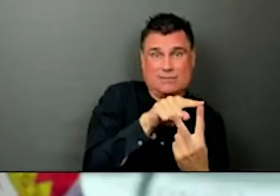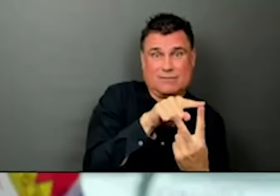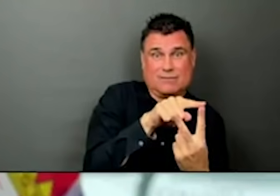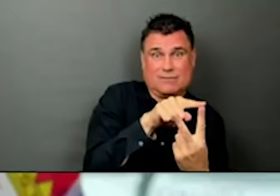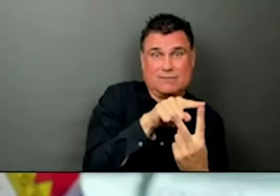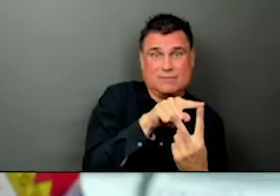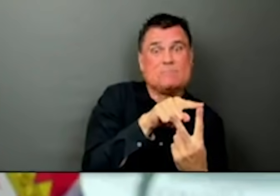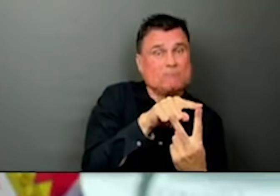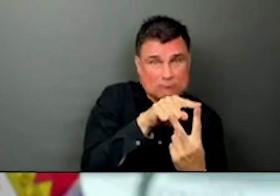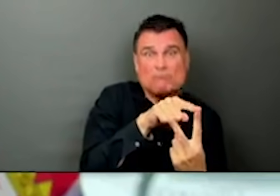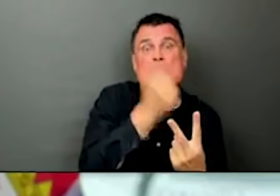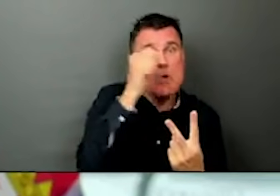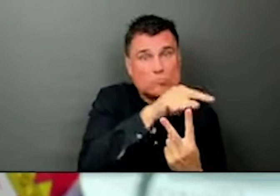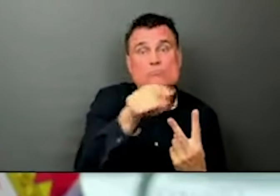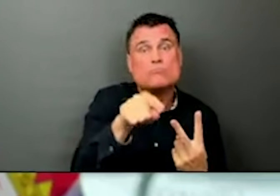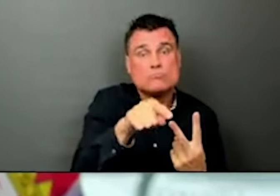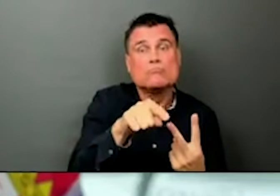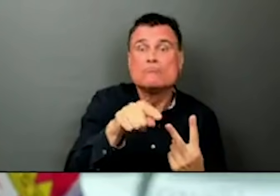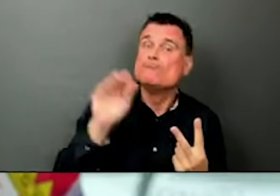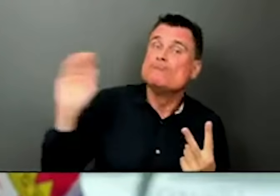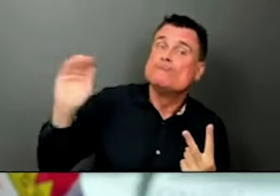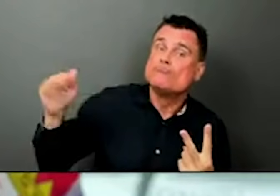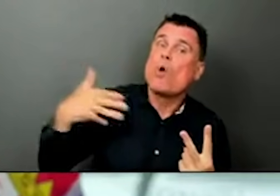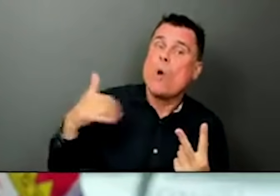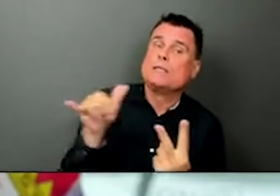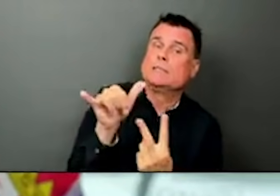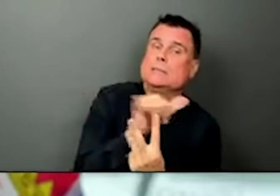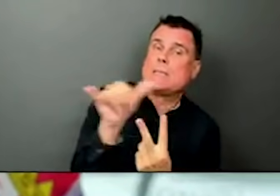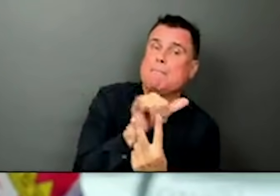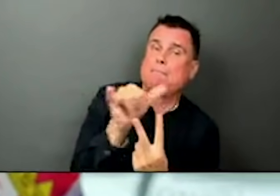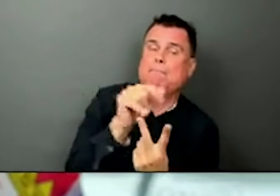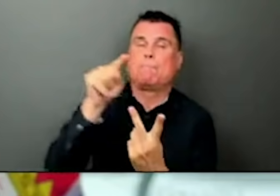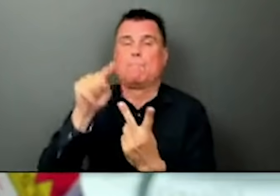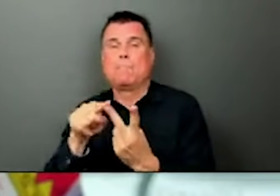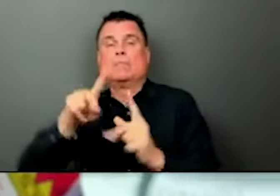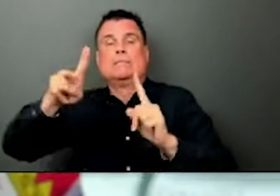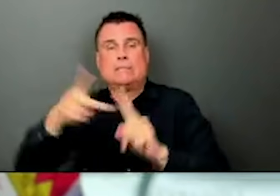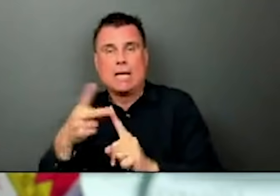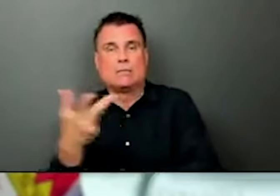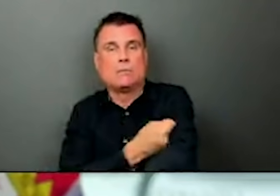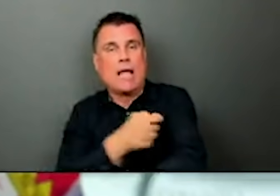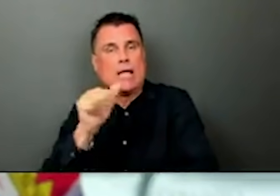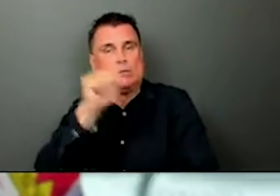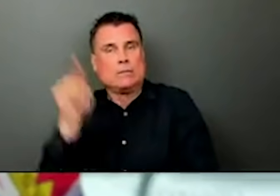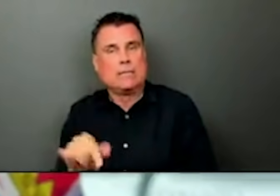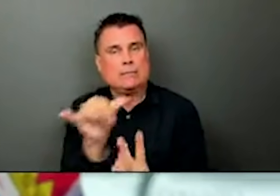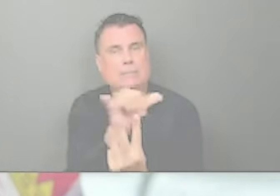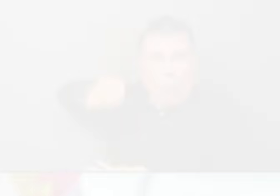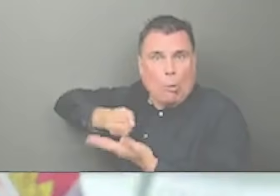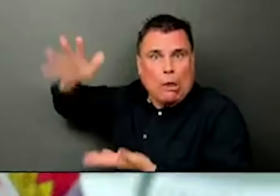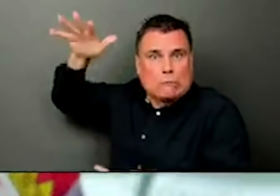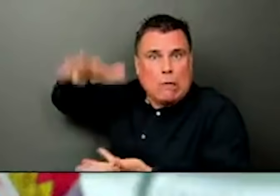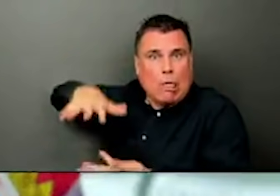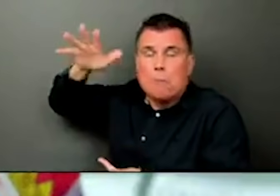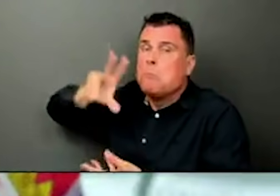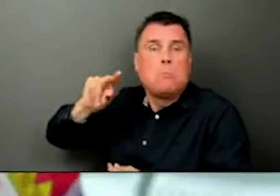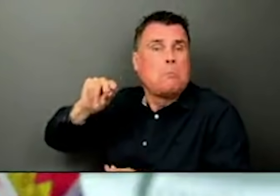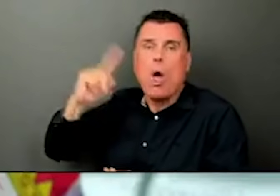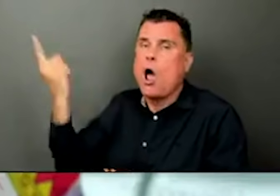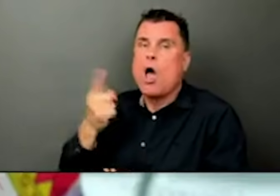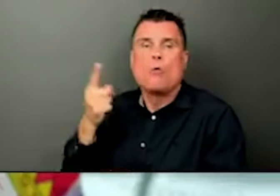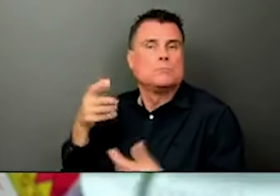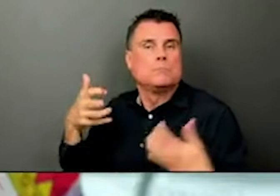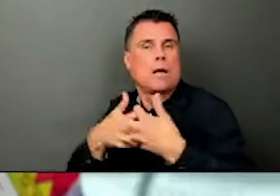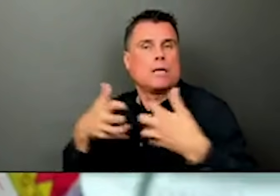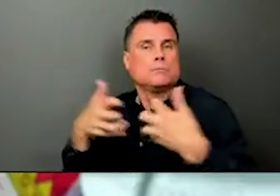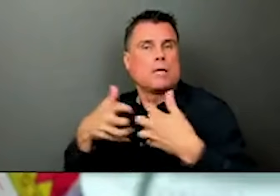with the vaccine, and they know that there's good data showing that 2 doses of AstraZeneca vaccine provides good protection. Dr. Gustafson,